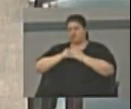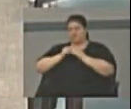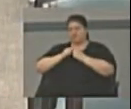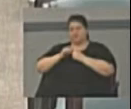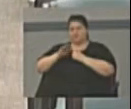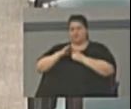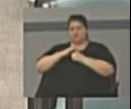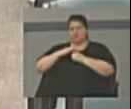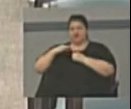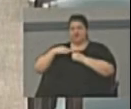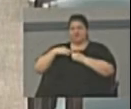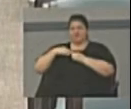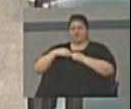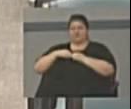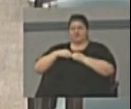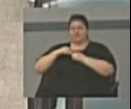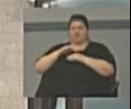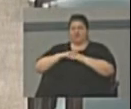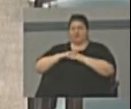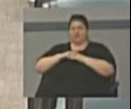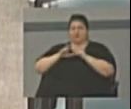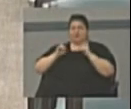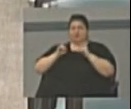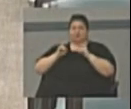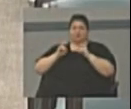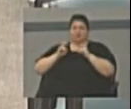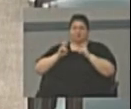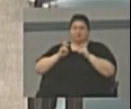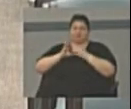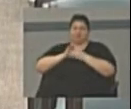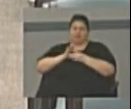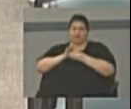staff on issues related to this conceptual plan,